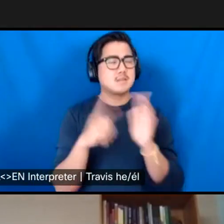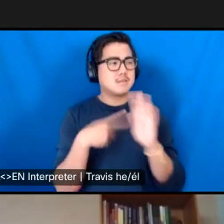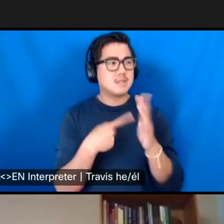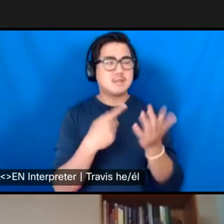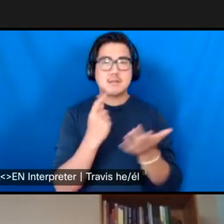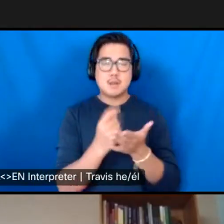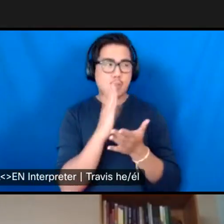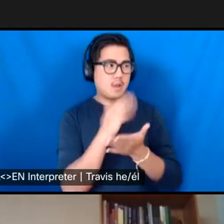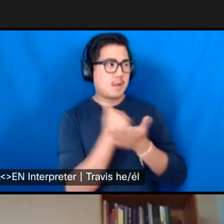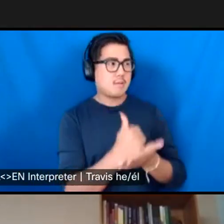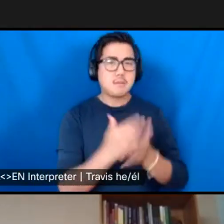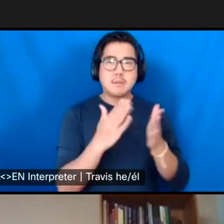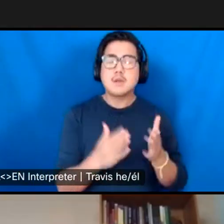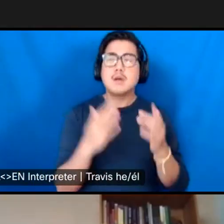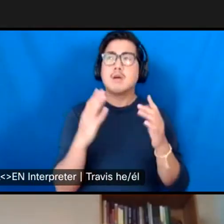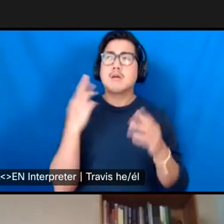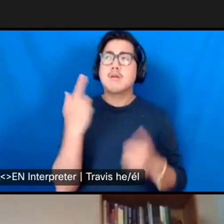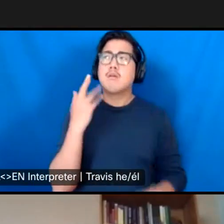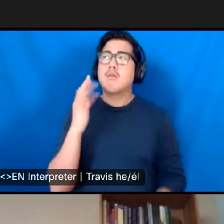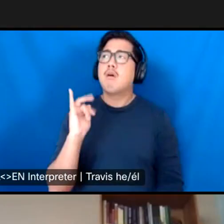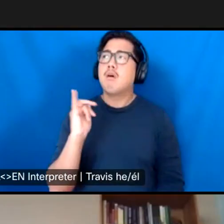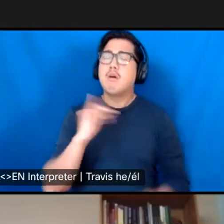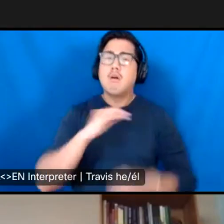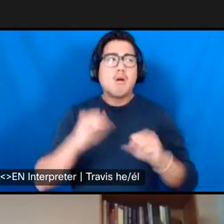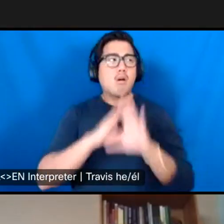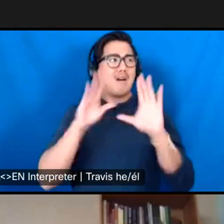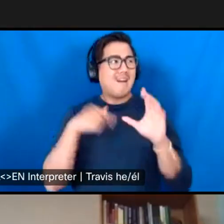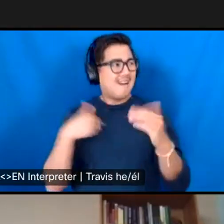that we are because they are.